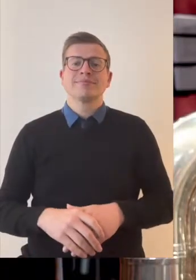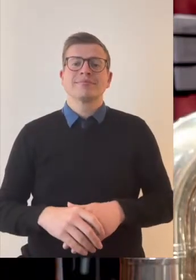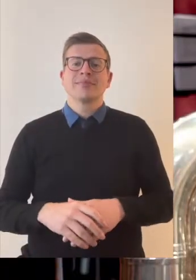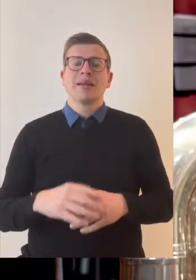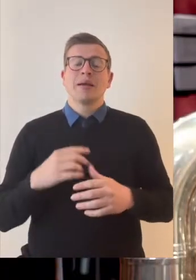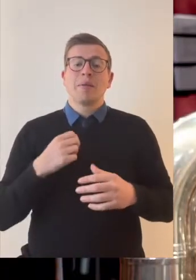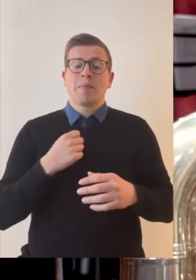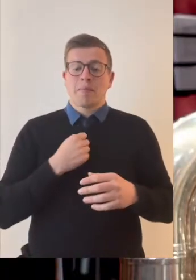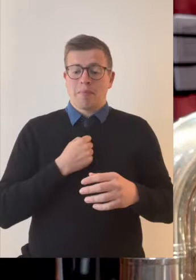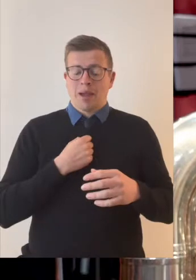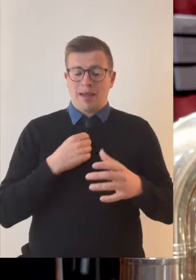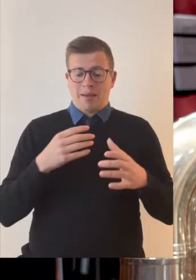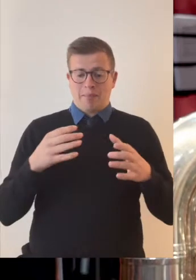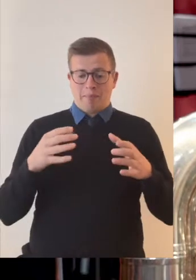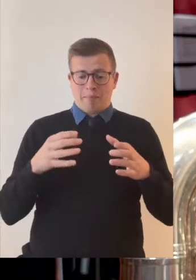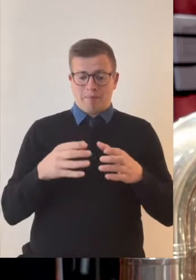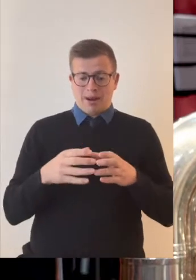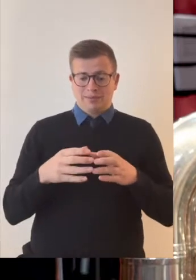1960.